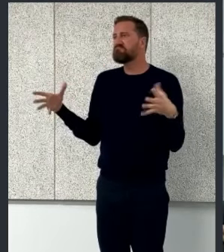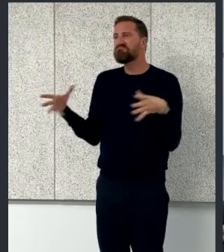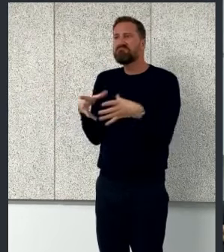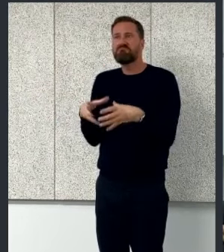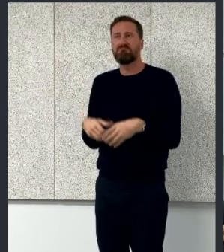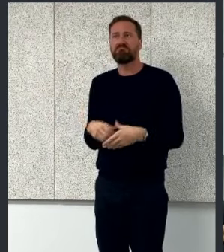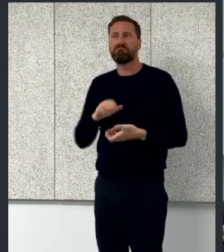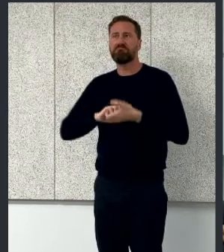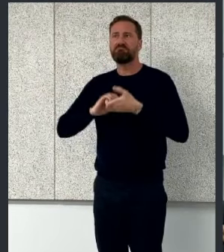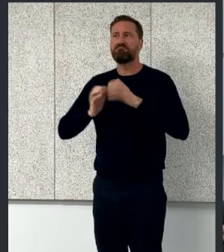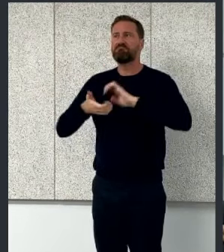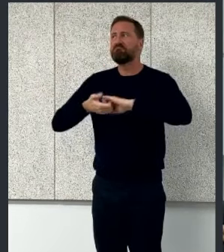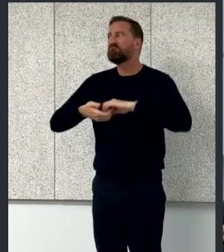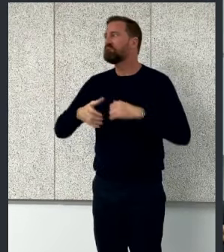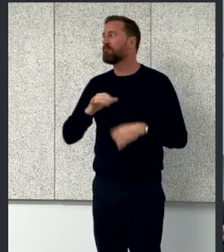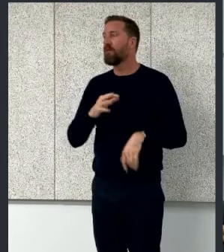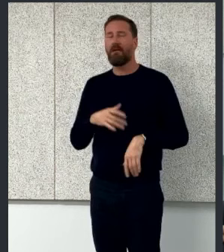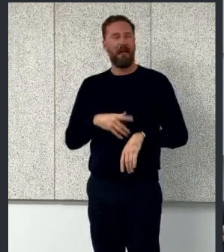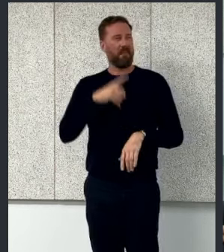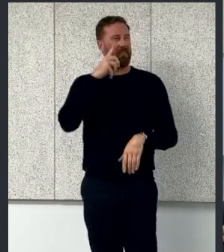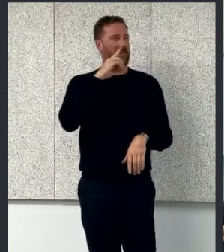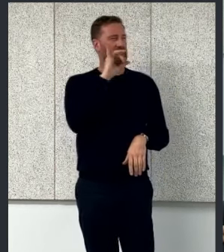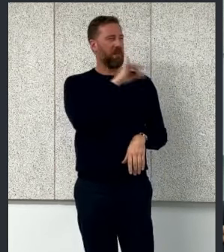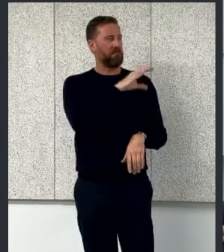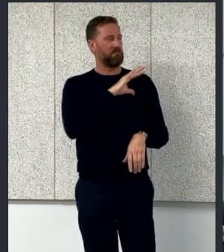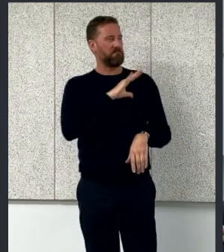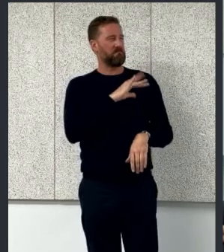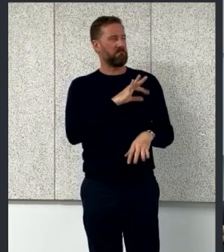I think it's great to sort of end on like the